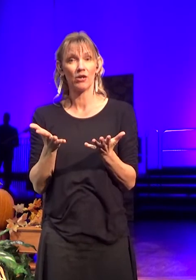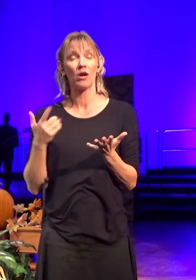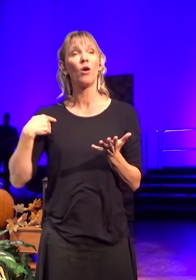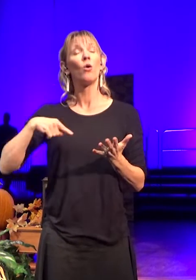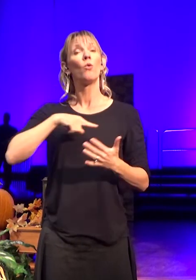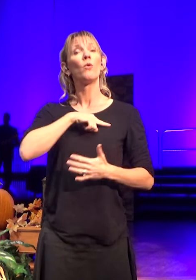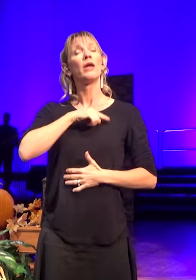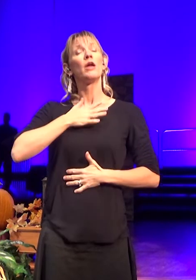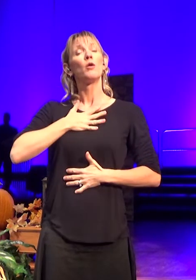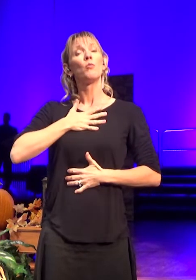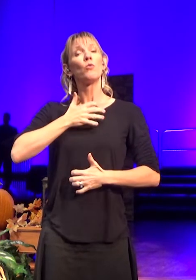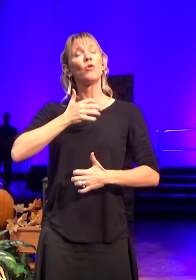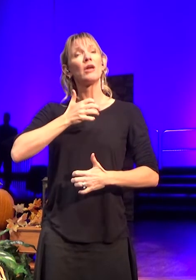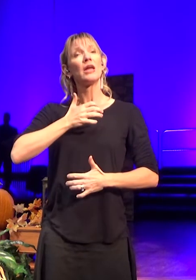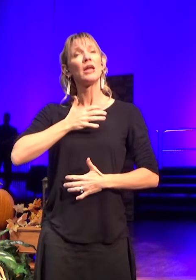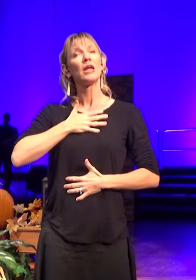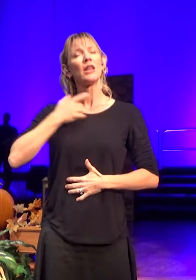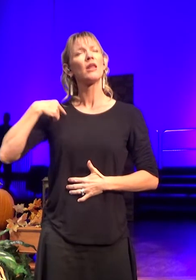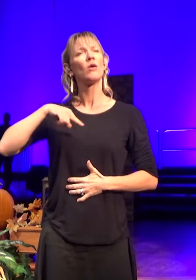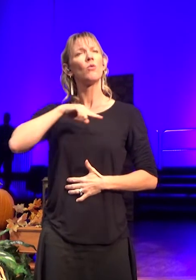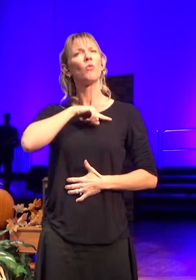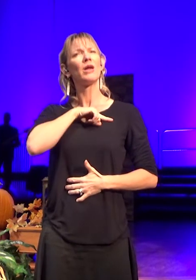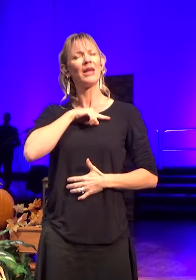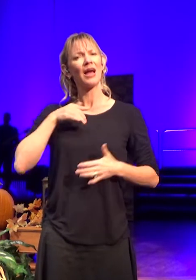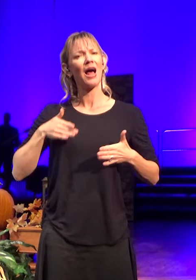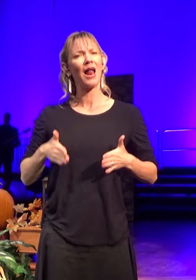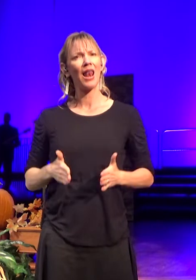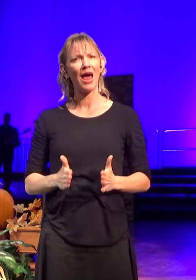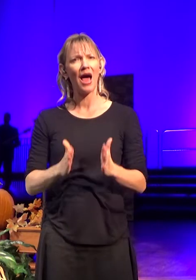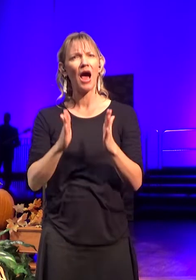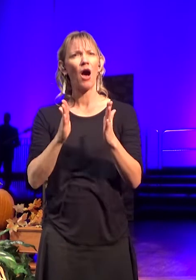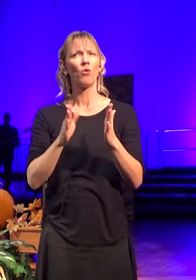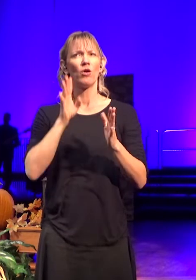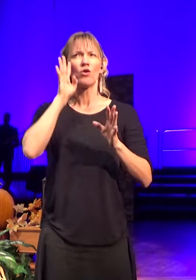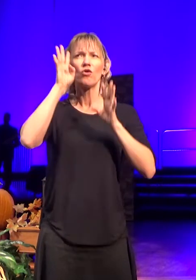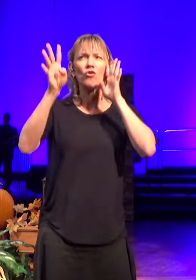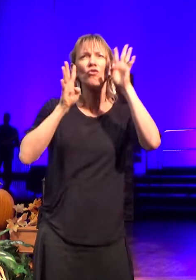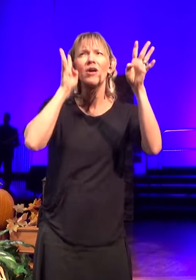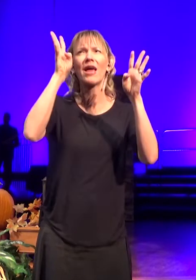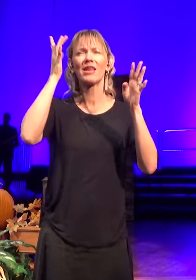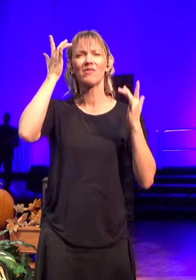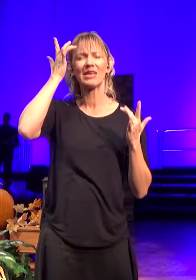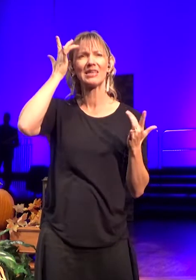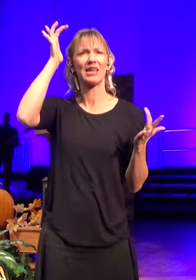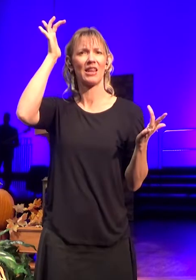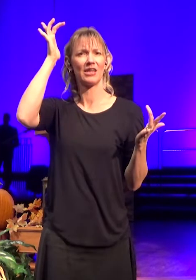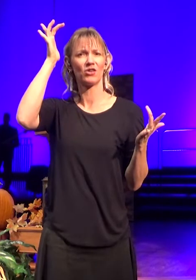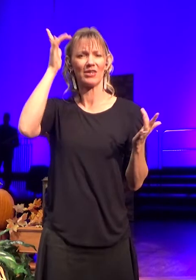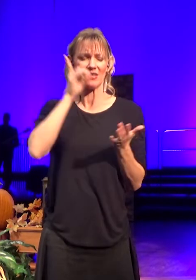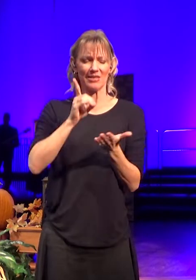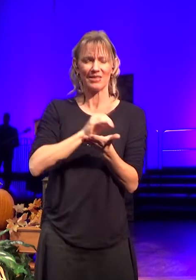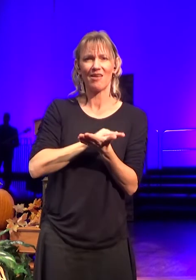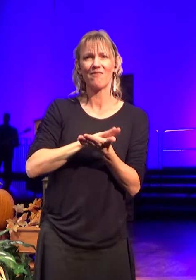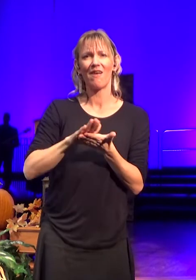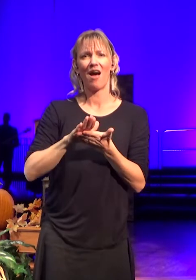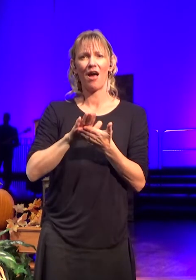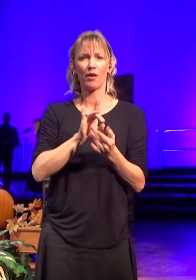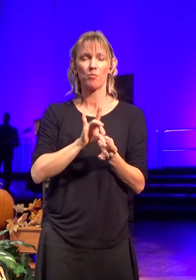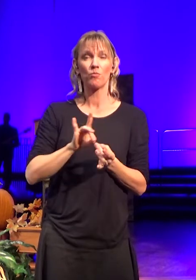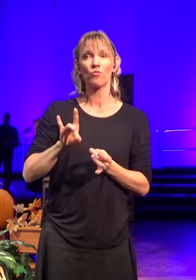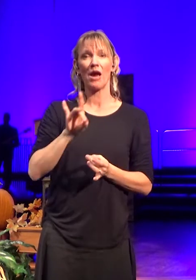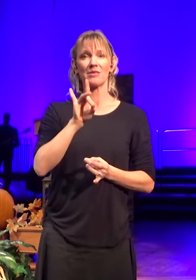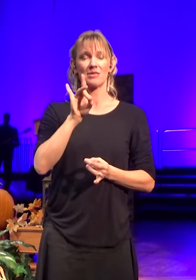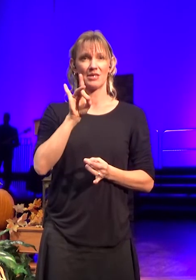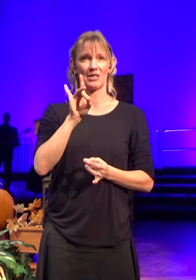And so we take a deep breath and we allow that creative intelligence,